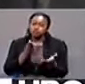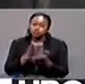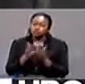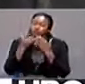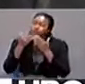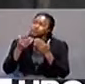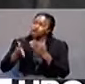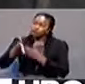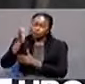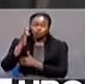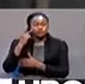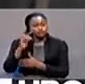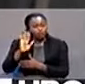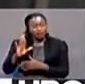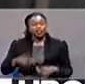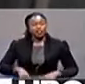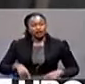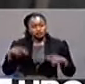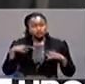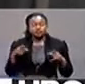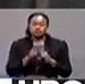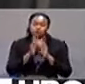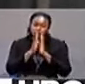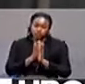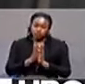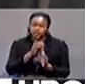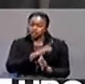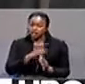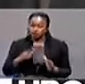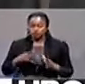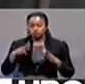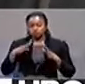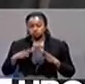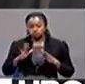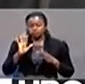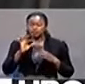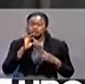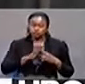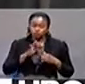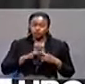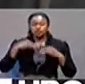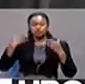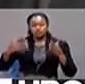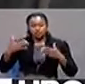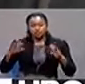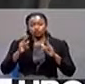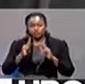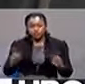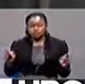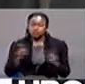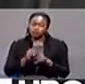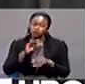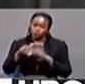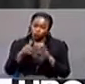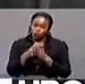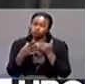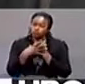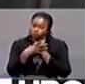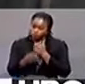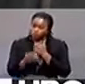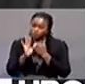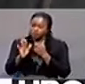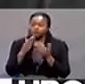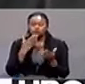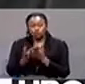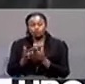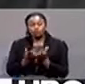his life, and we pray that the Lord will rest his soul in eternal peace, and that we all emulate his good